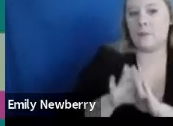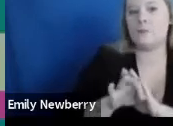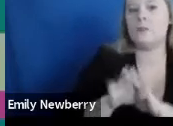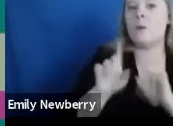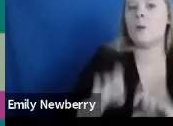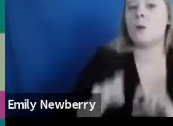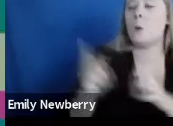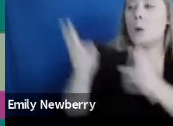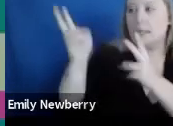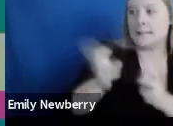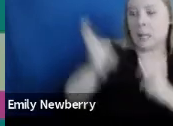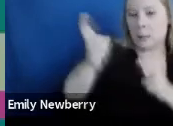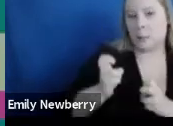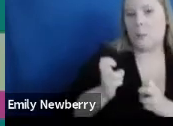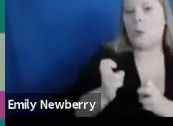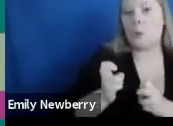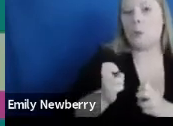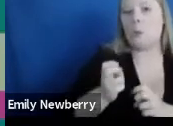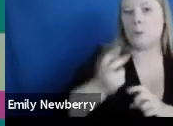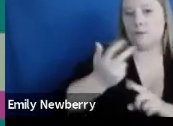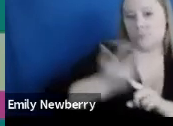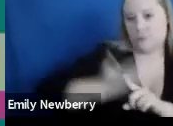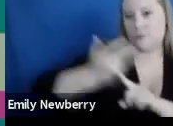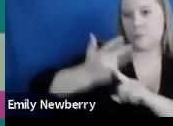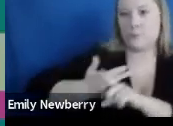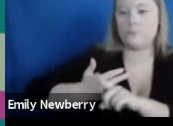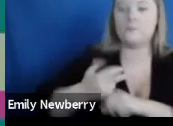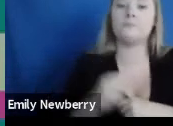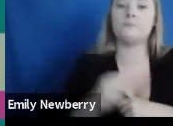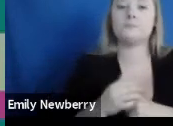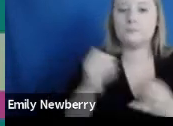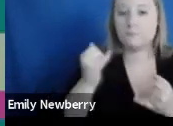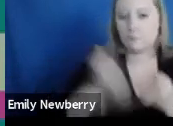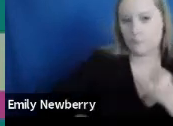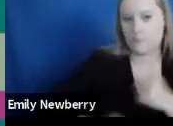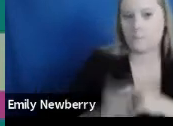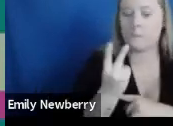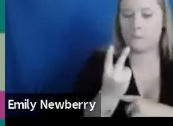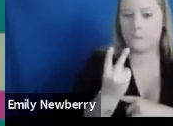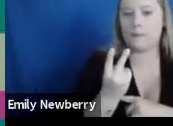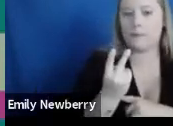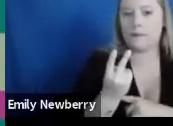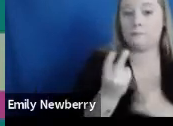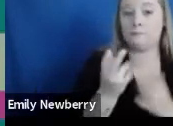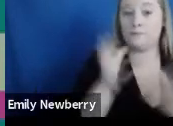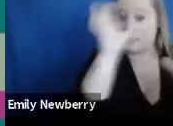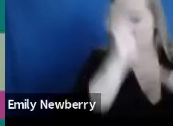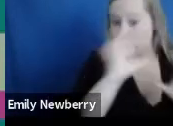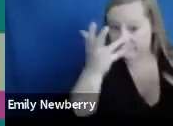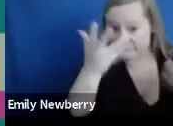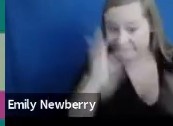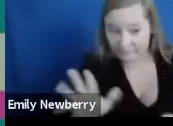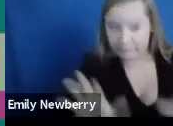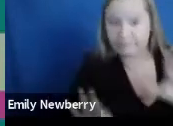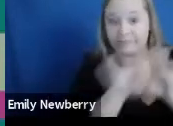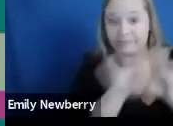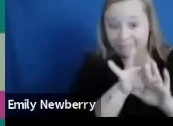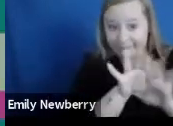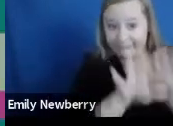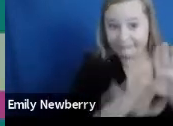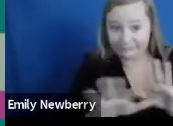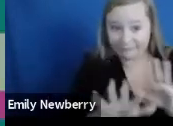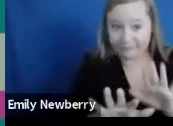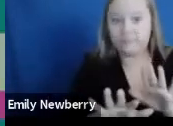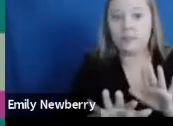quarterly. And then the other final 2 steps is once we get the reconnaissance done, would be to